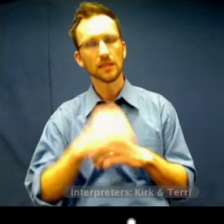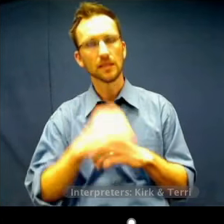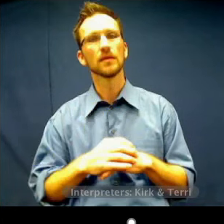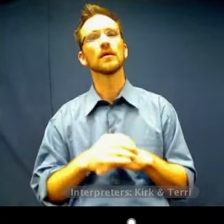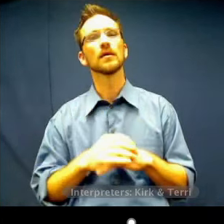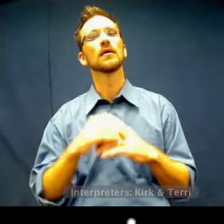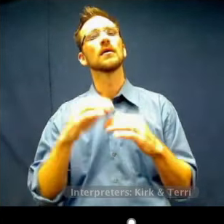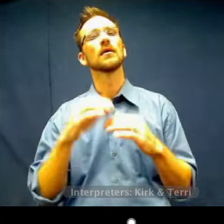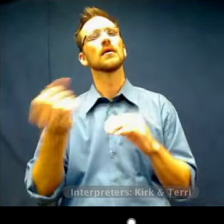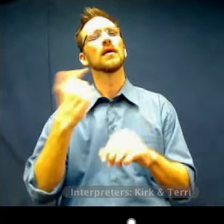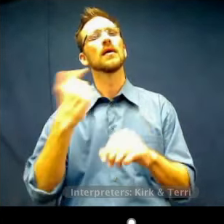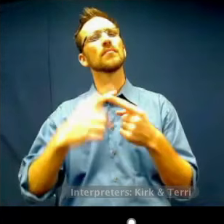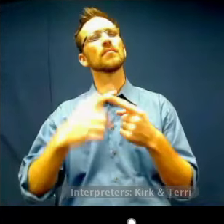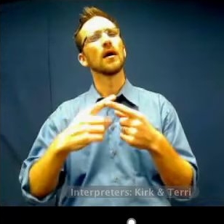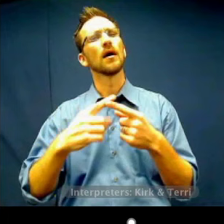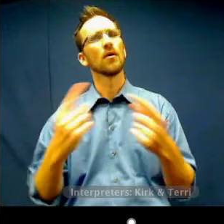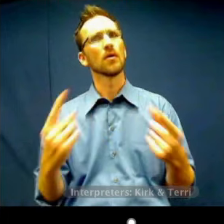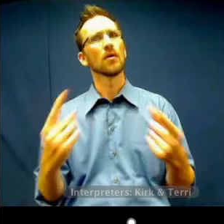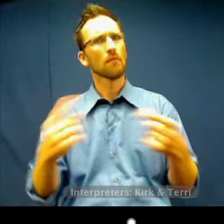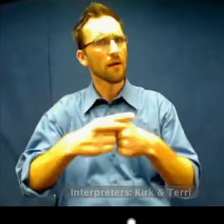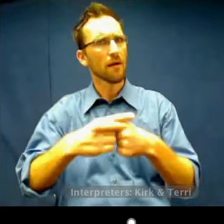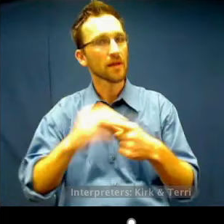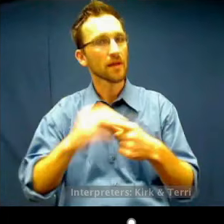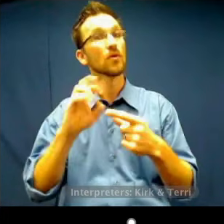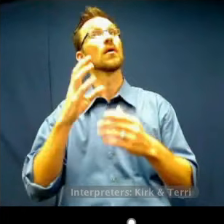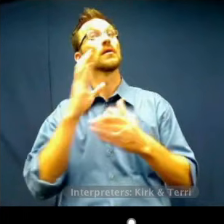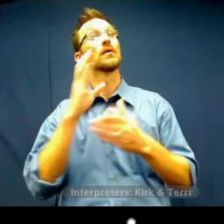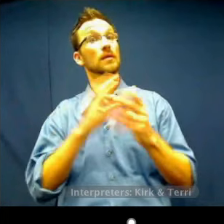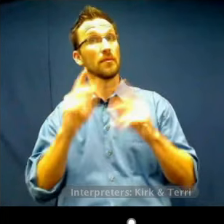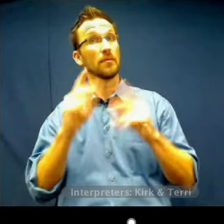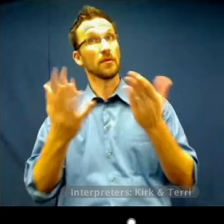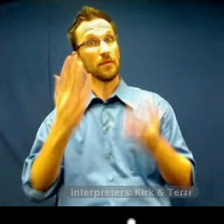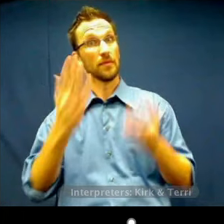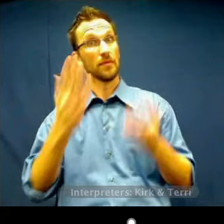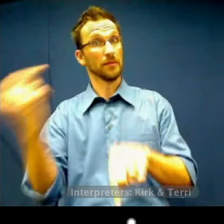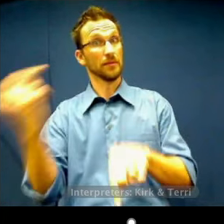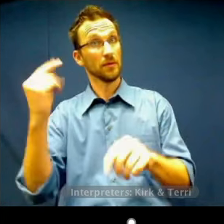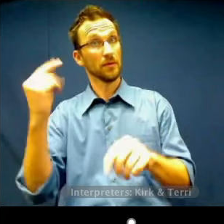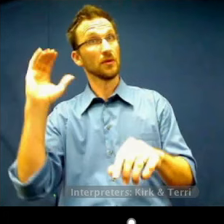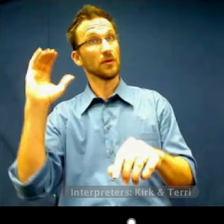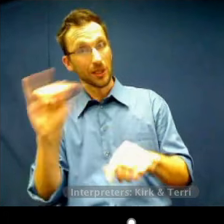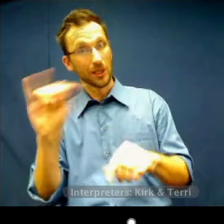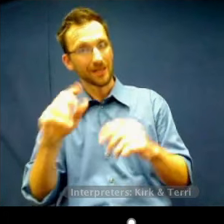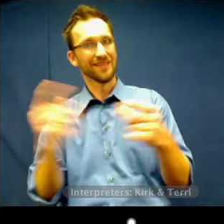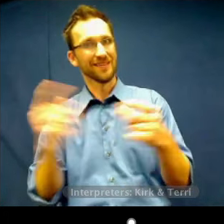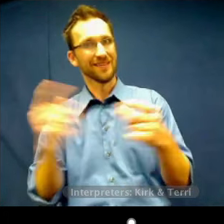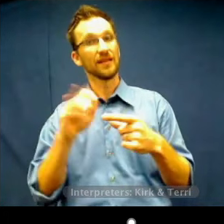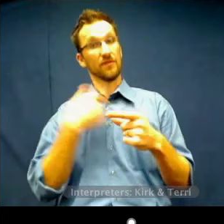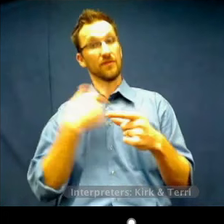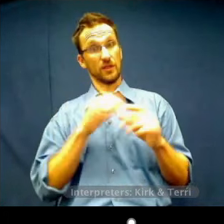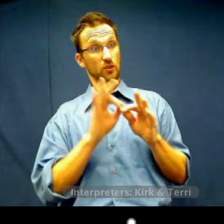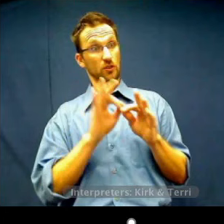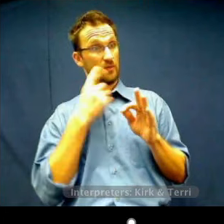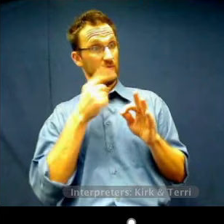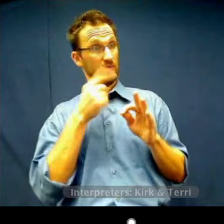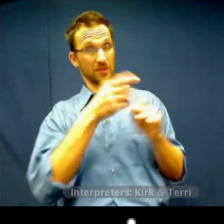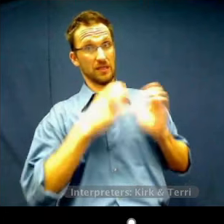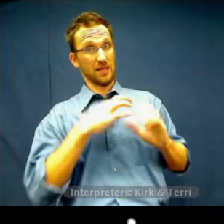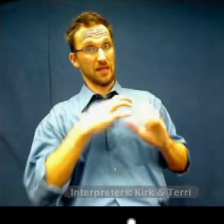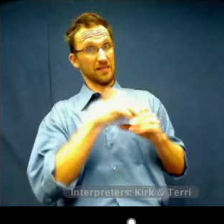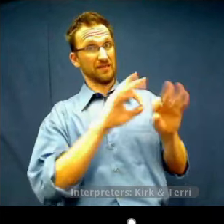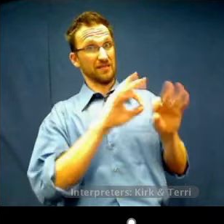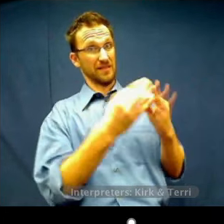regarding a conflict or perceived conflict of interest. If we interpret for a client in family law court, and then the client is later brought